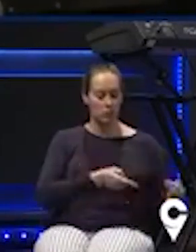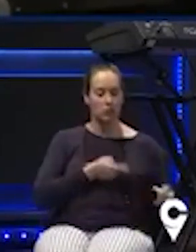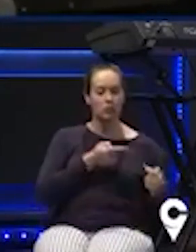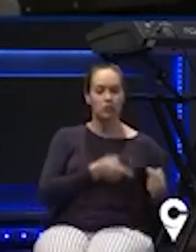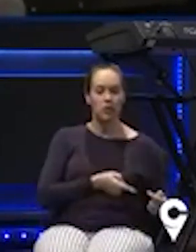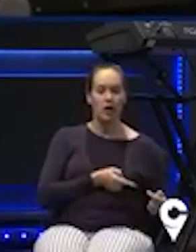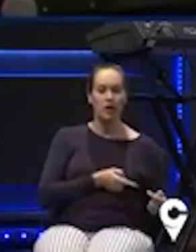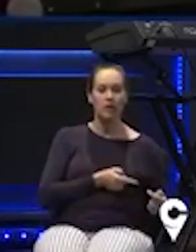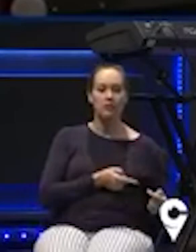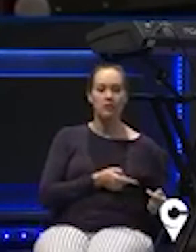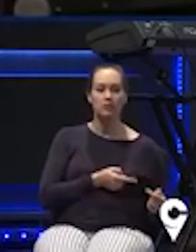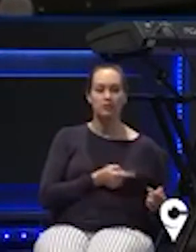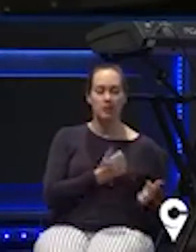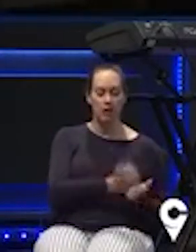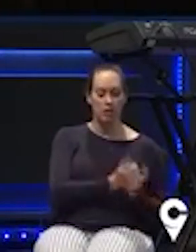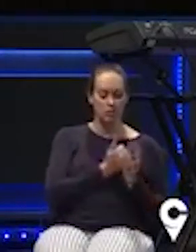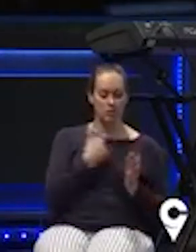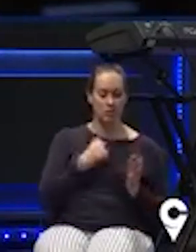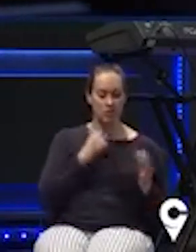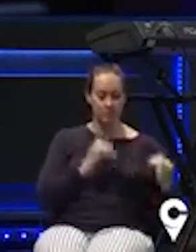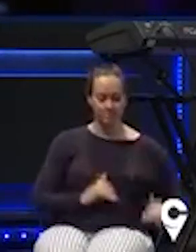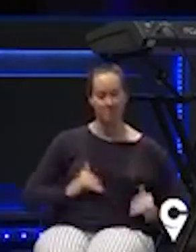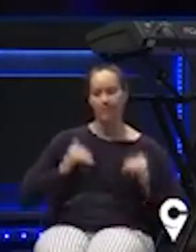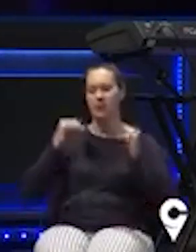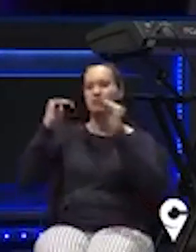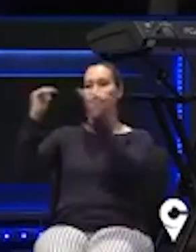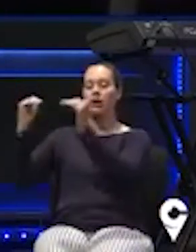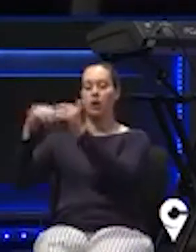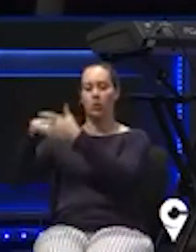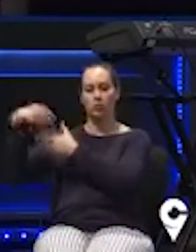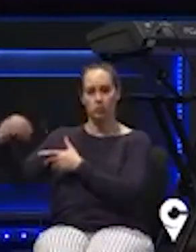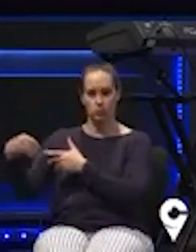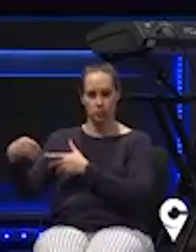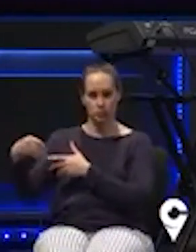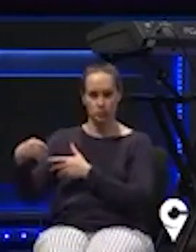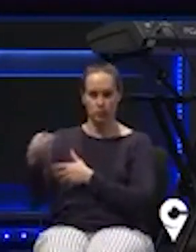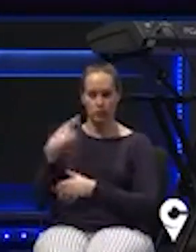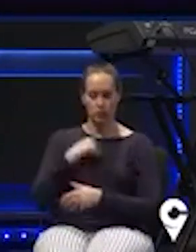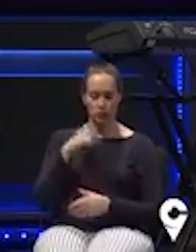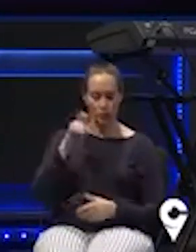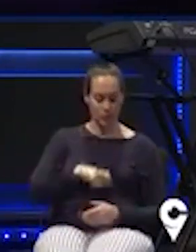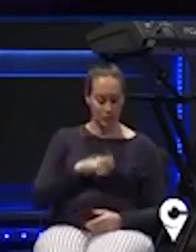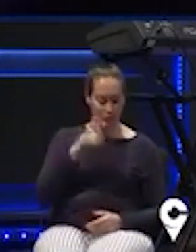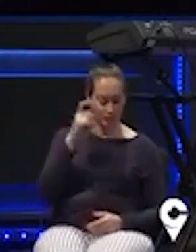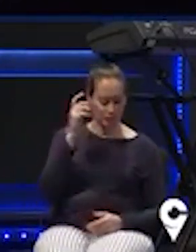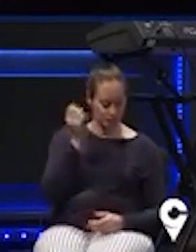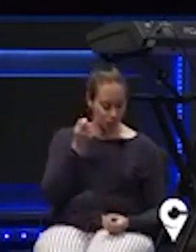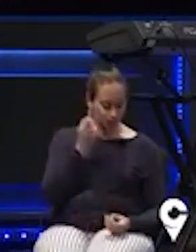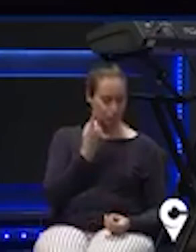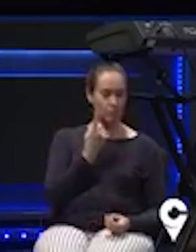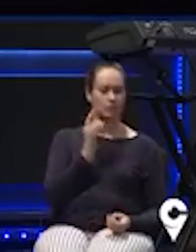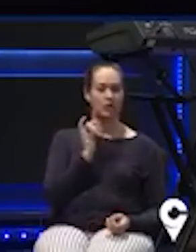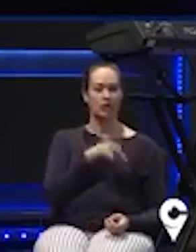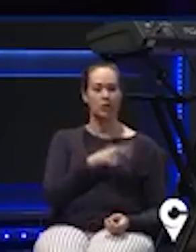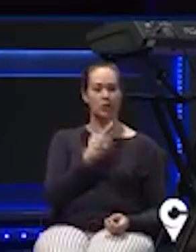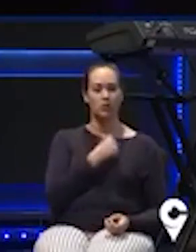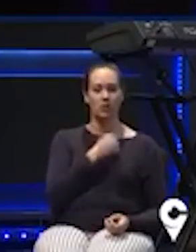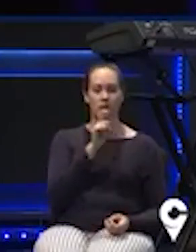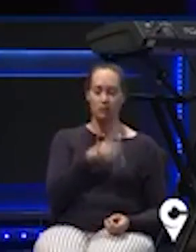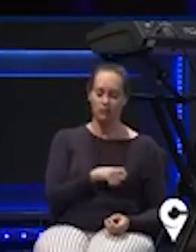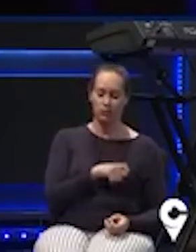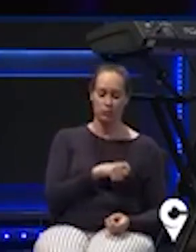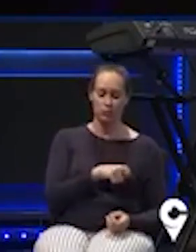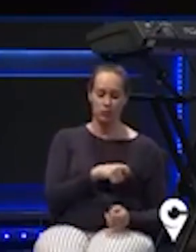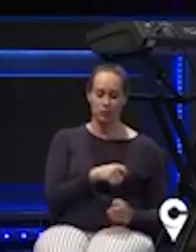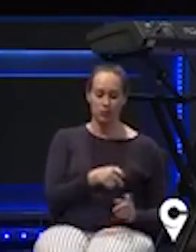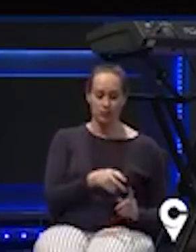your Sunday. You advance out of adversity because sometimes you have to embrace your Friday. Sometimes you have to embrace that situation